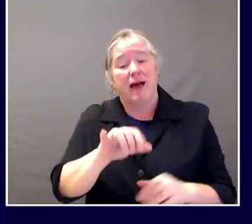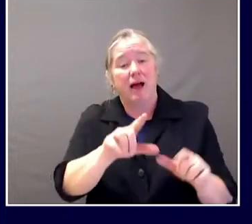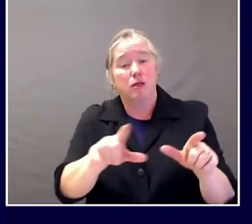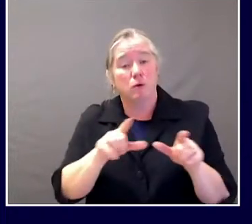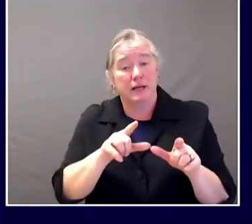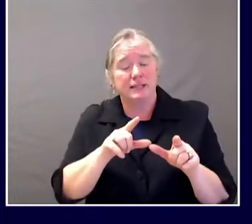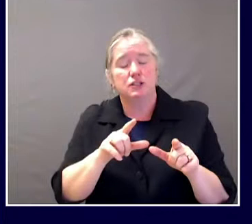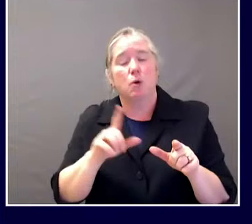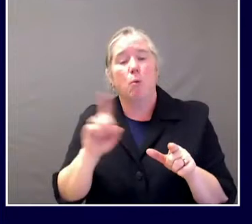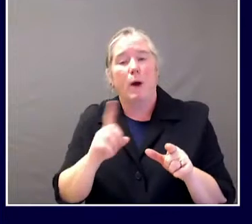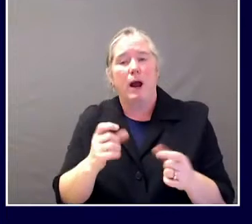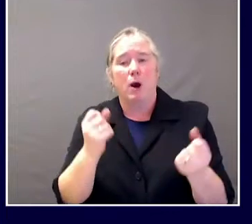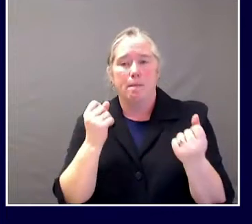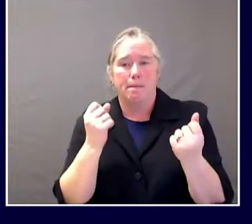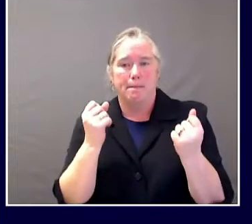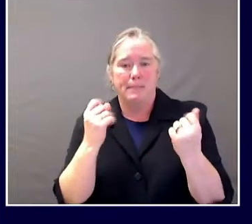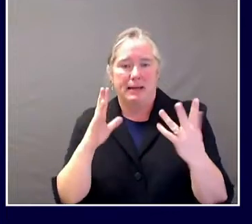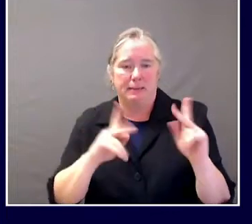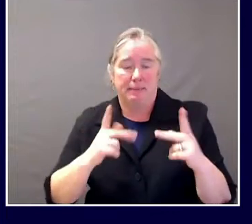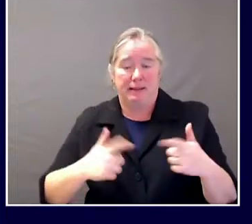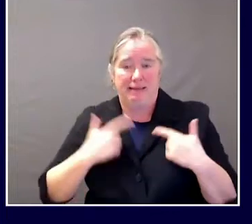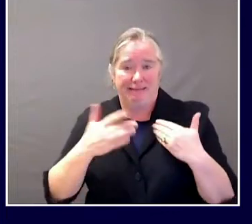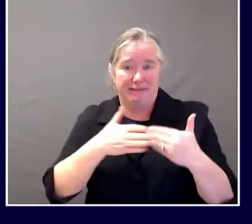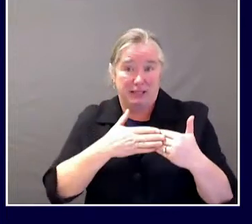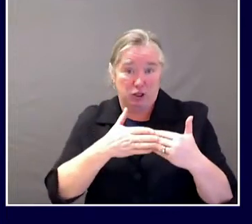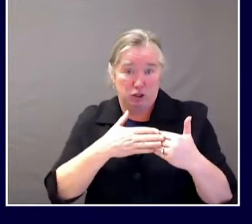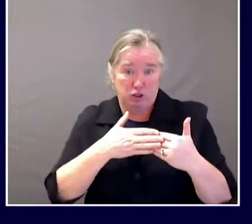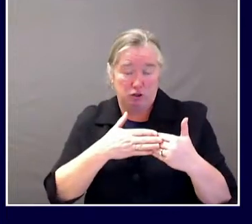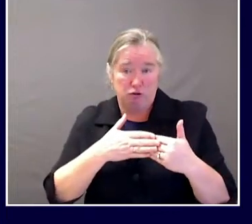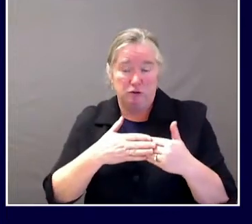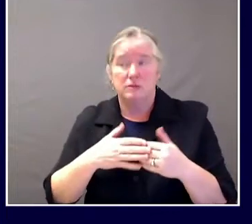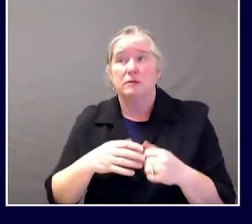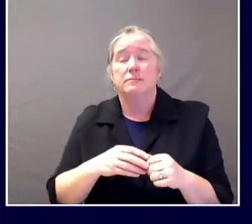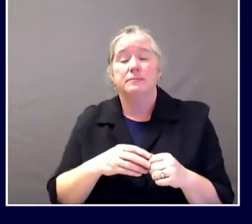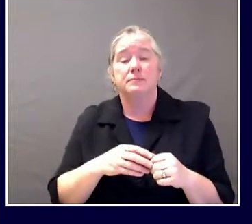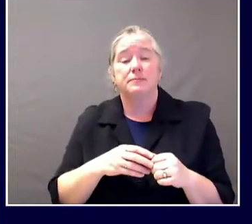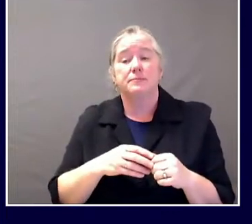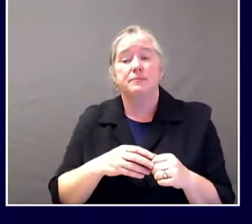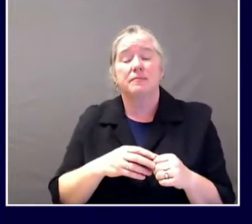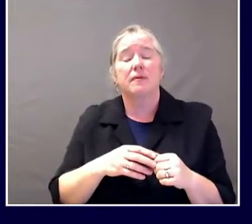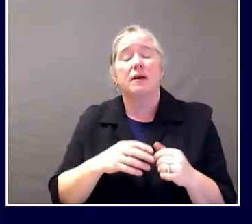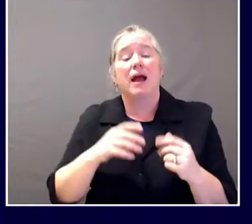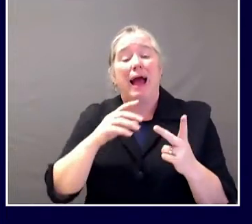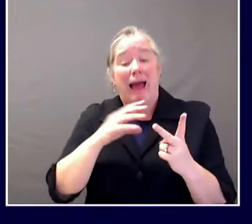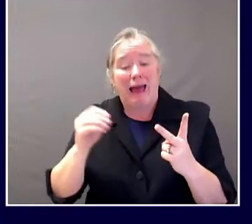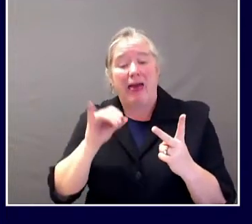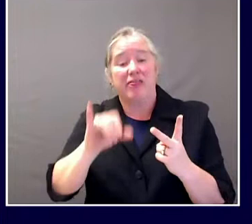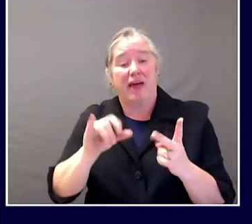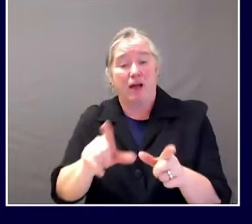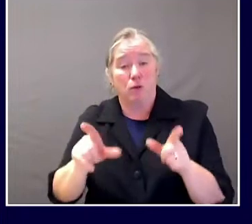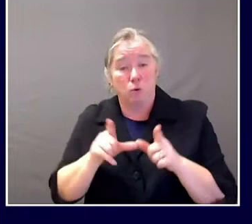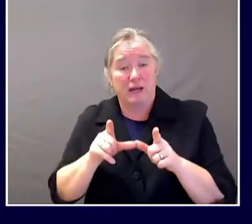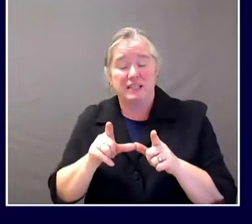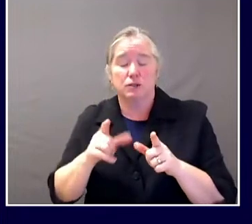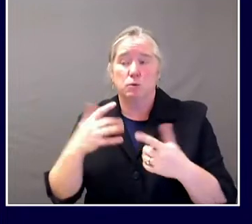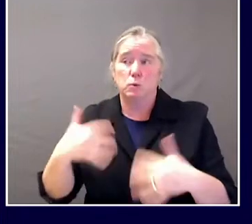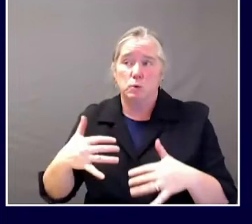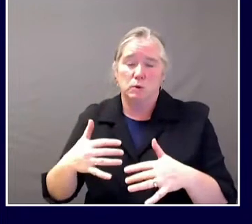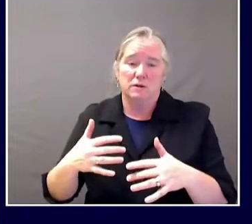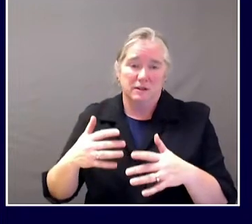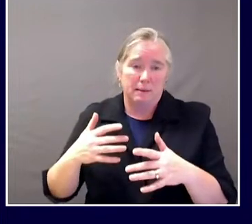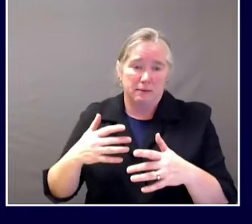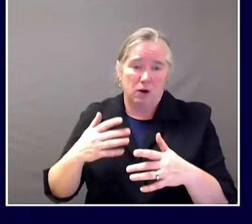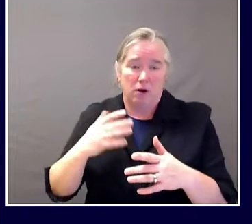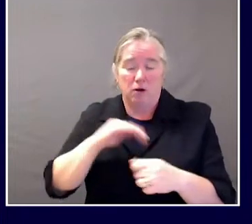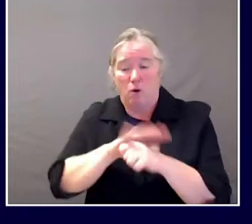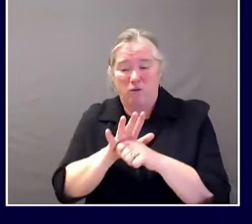high population density, in areas of the state that have been hit hard by COVID. So that is areas that